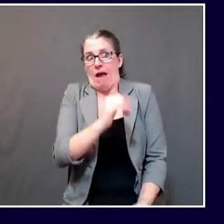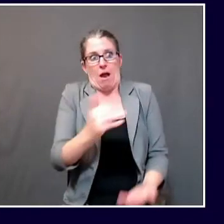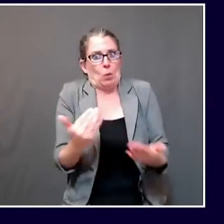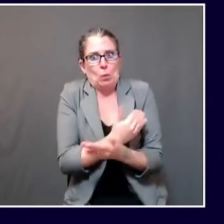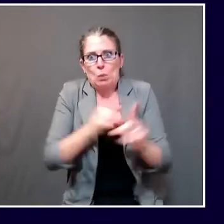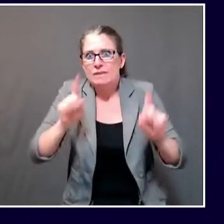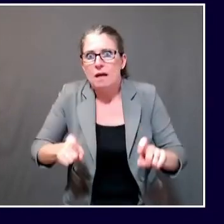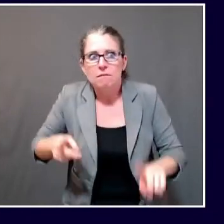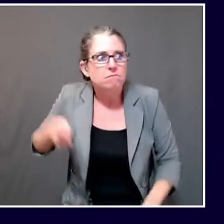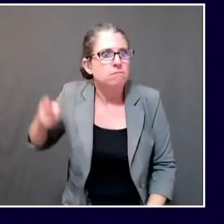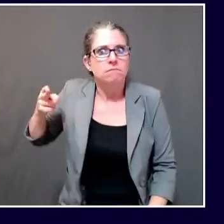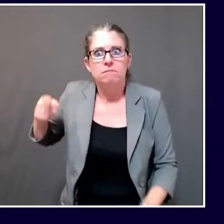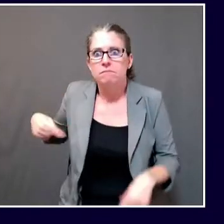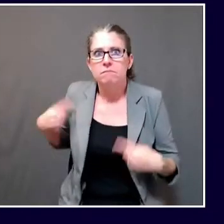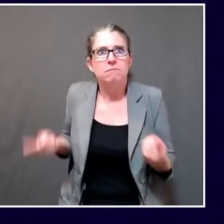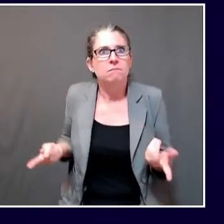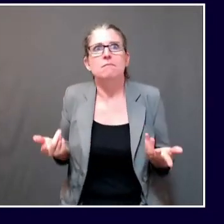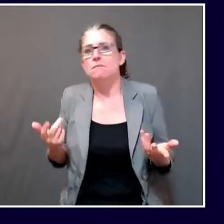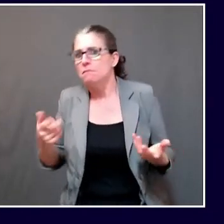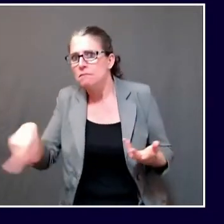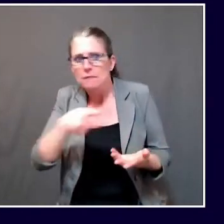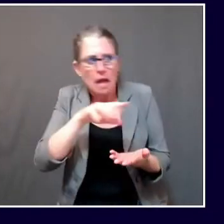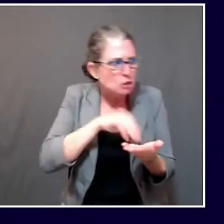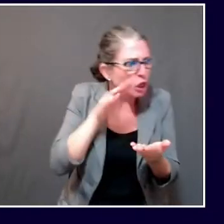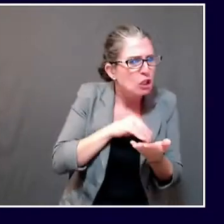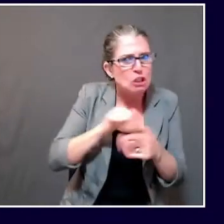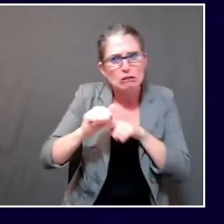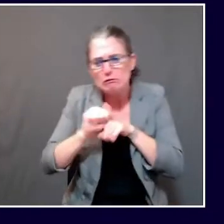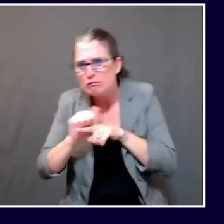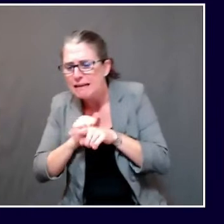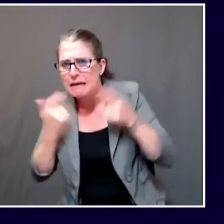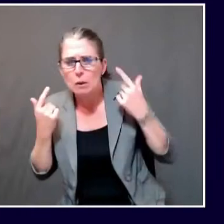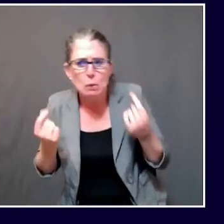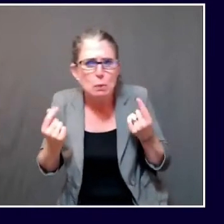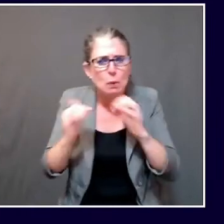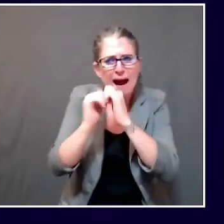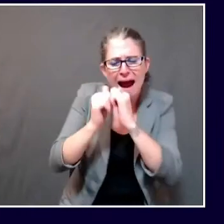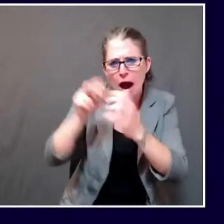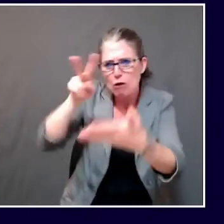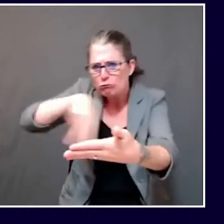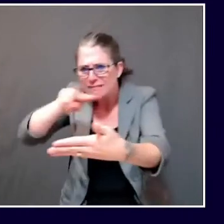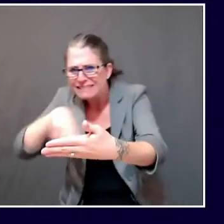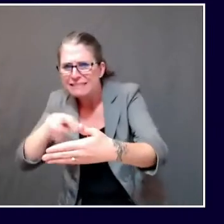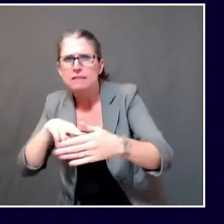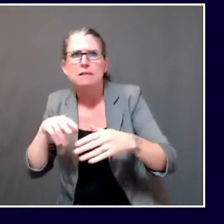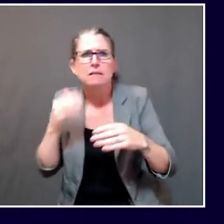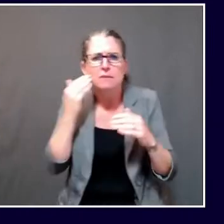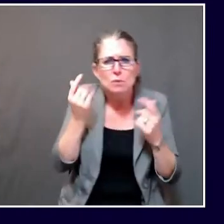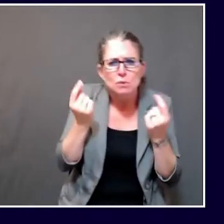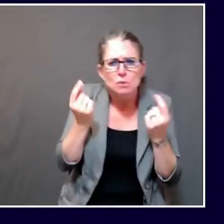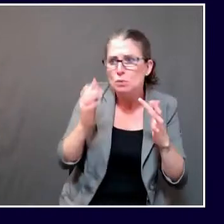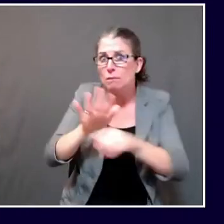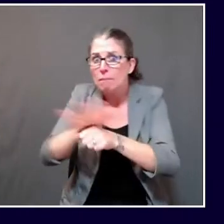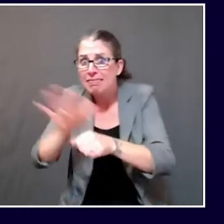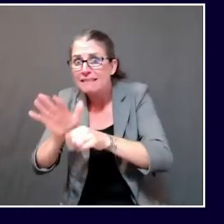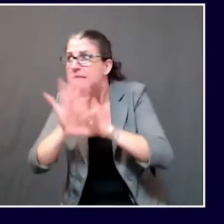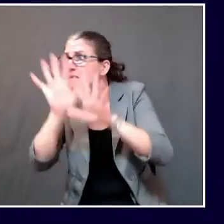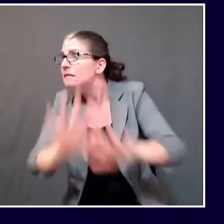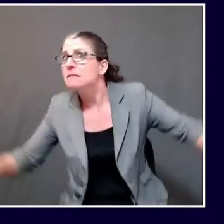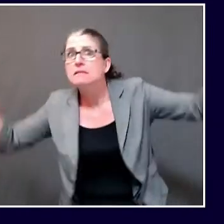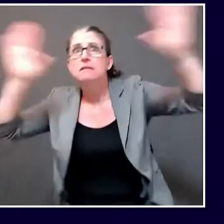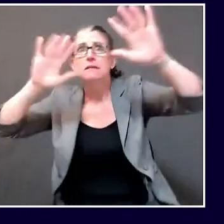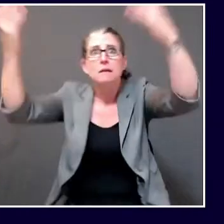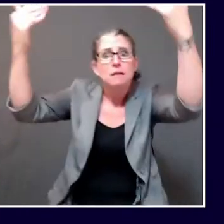100,000 tests and processing those results to people across Maine who were eagerly waiting for them over the past